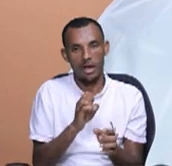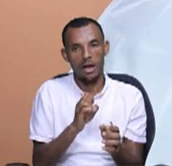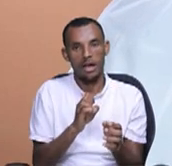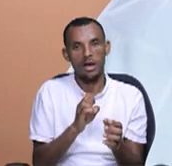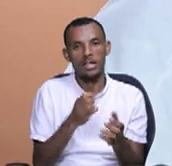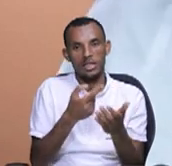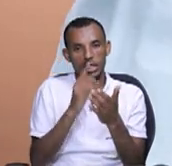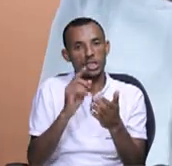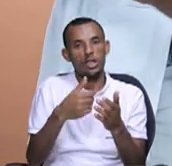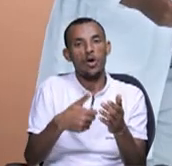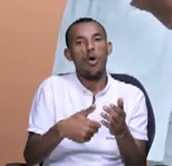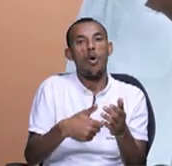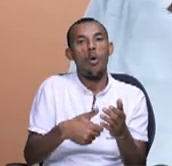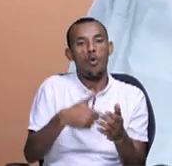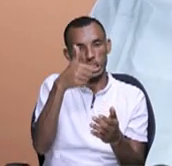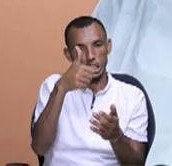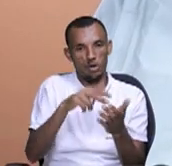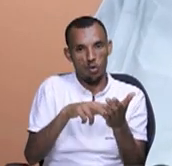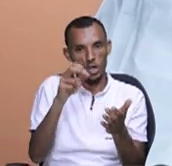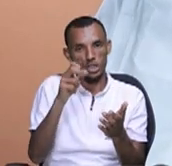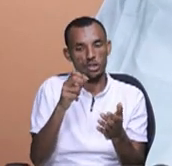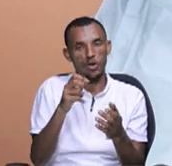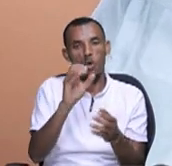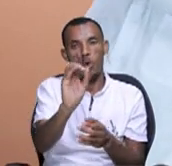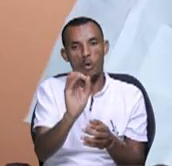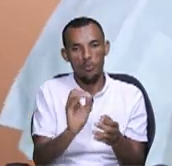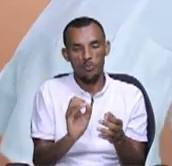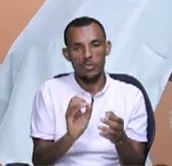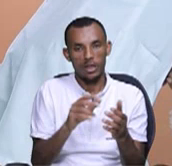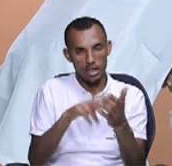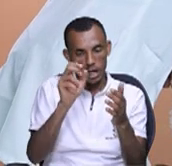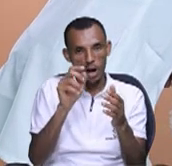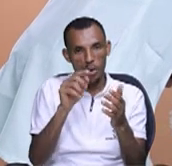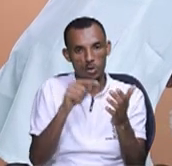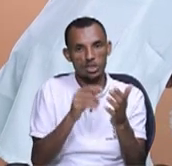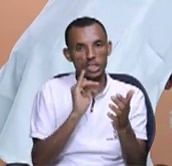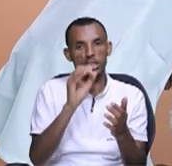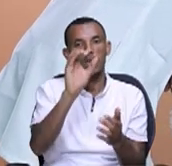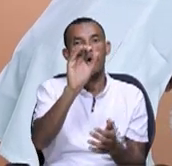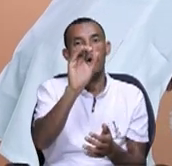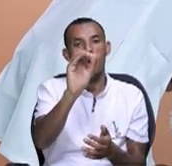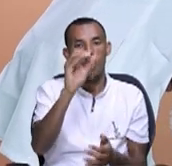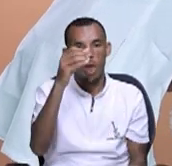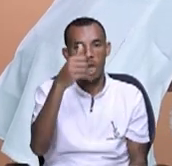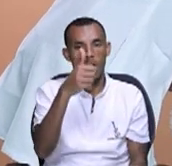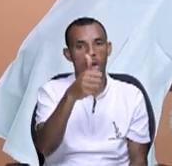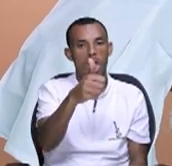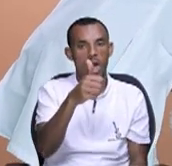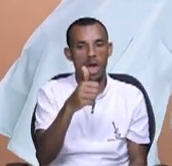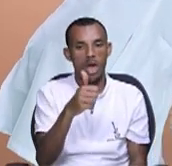is origin O. Therefore, what is the initial position of theta? OA